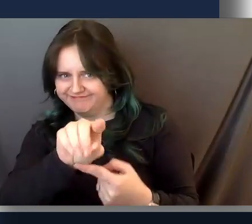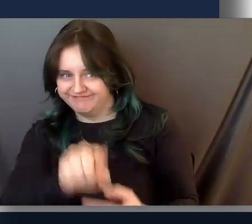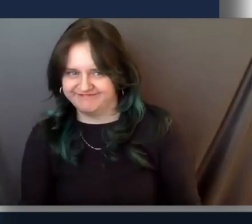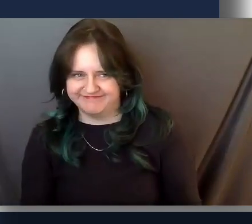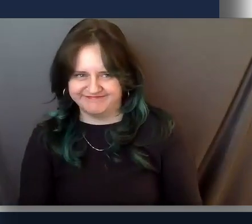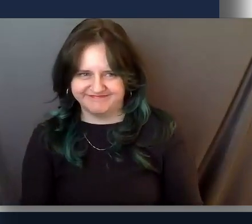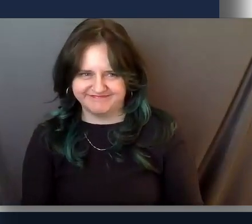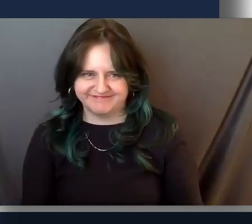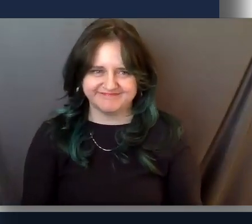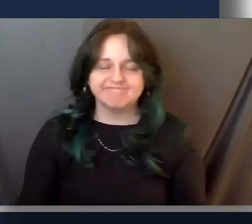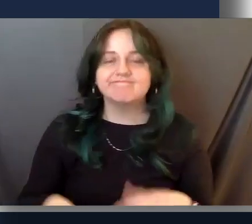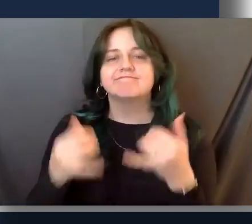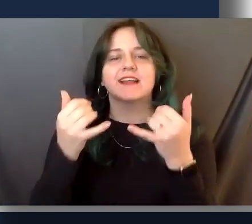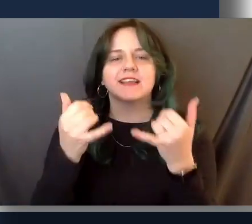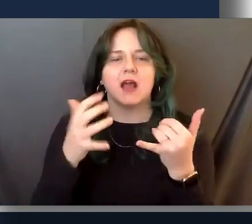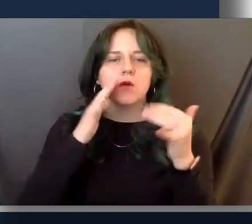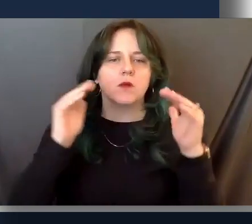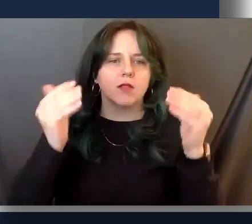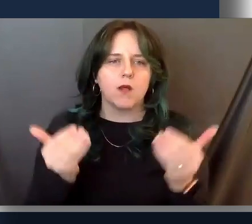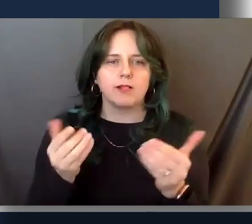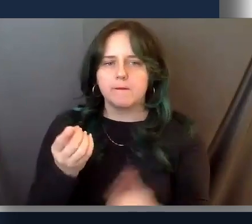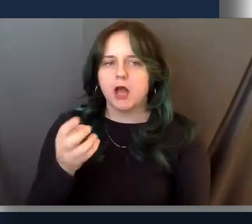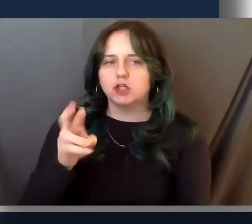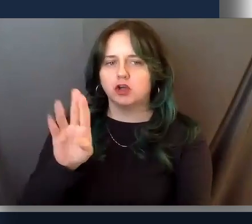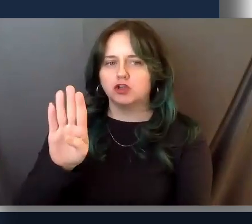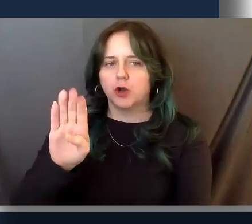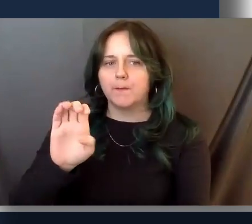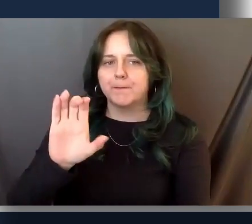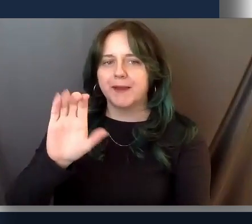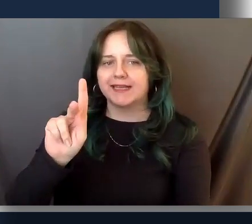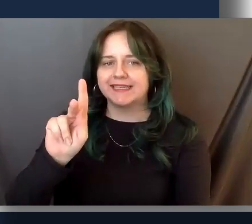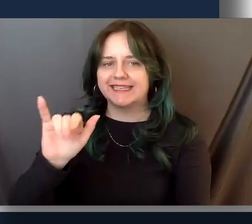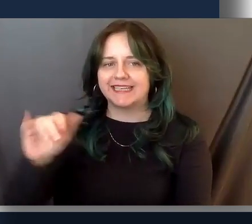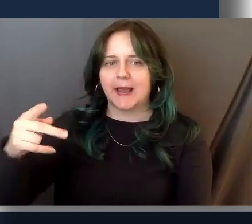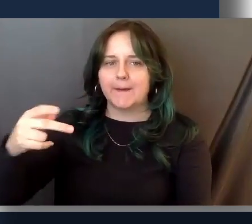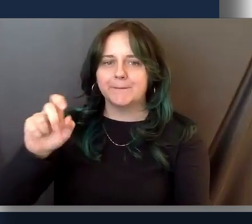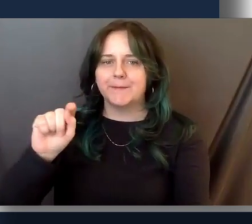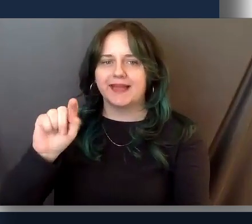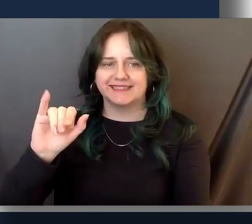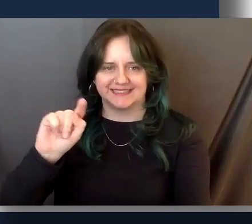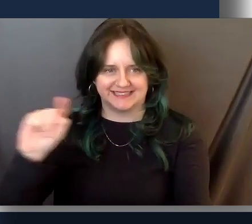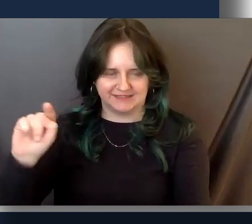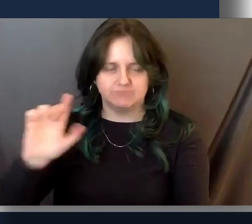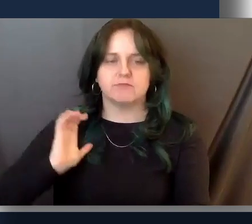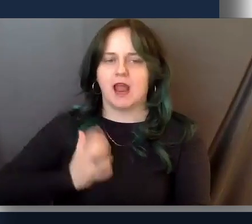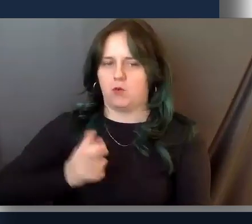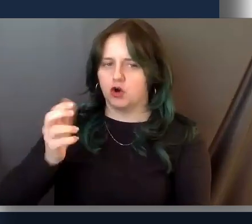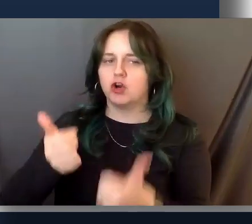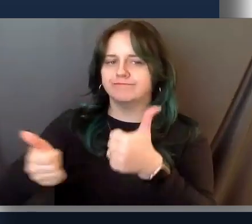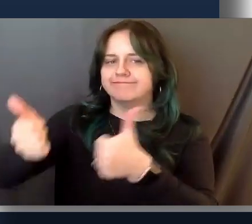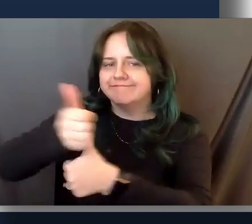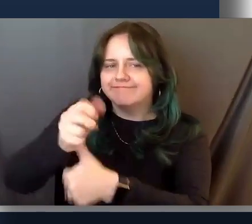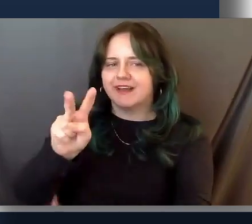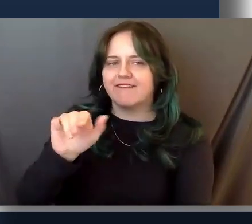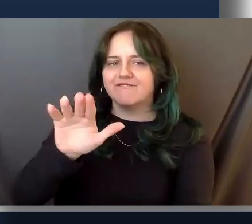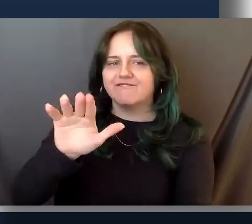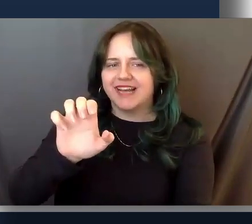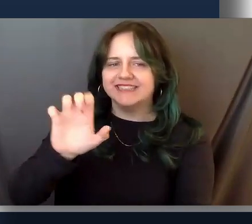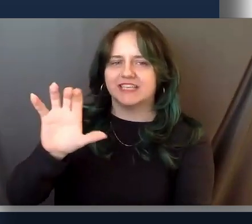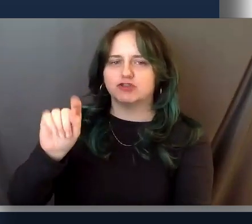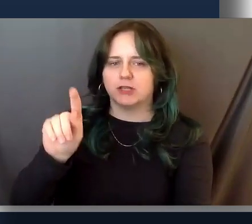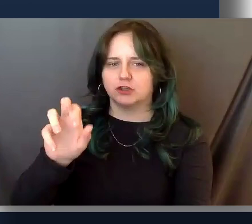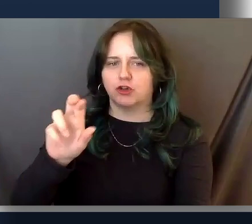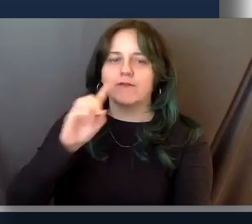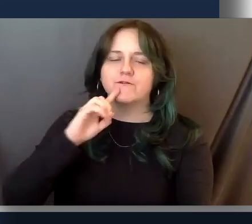I would now like to welcome Dr. Becky Pettit, our Vice Chancellor for the Office of Equity, Diversity, and Inclusion. Welcome, Dr.